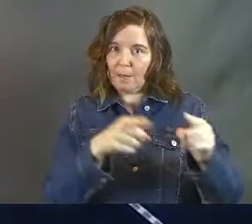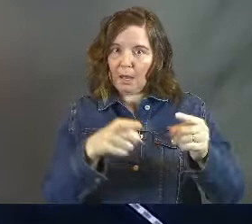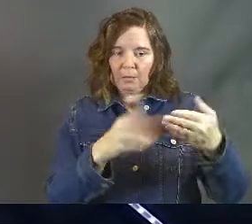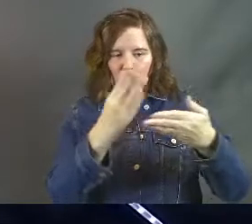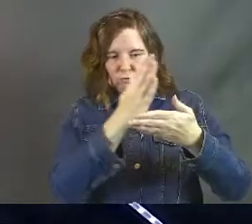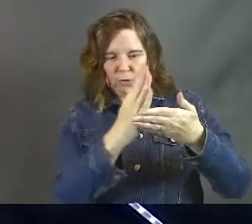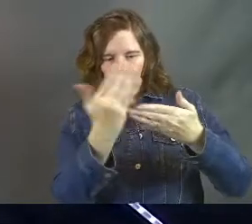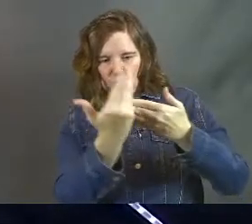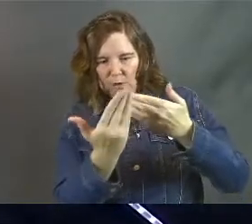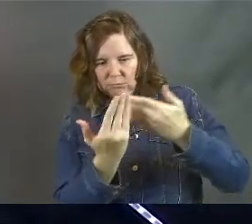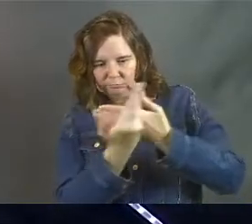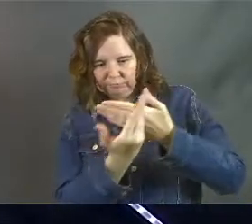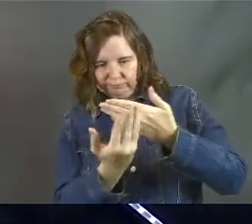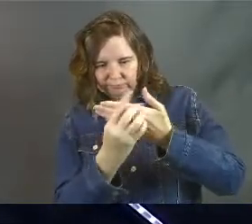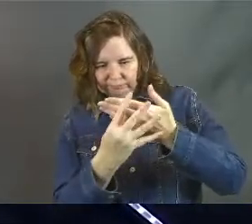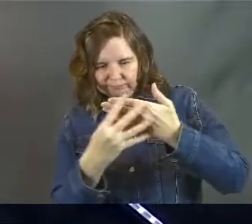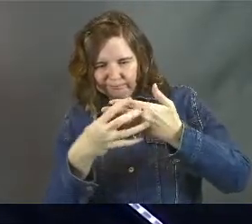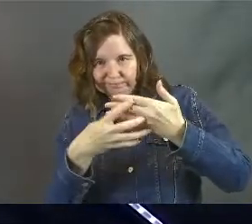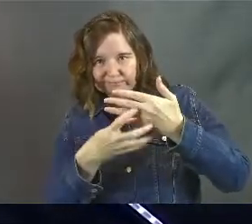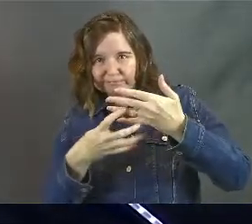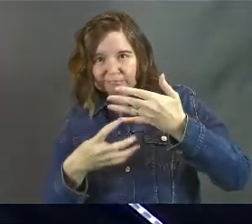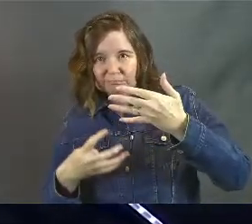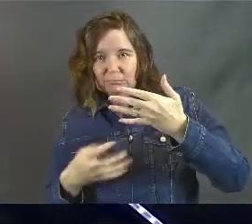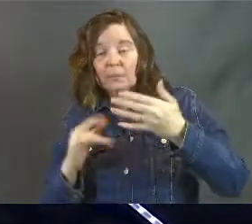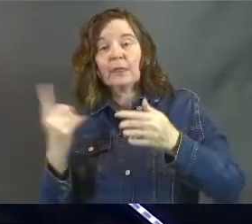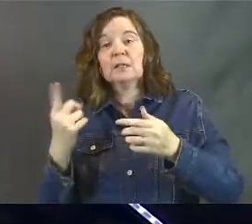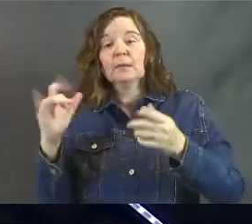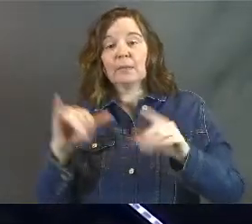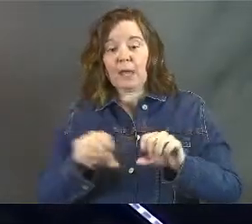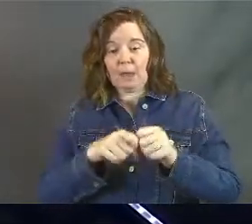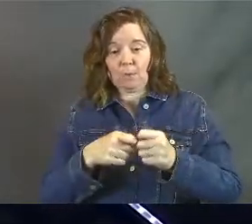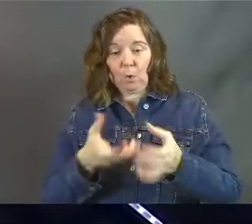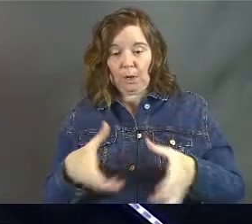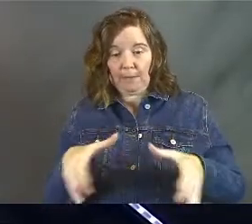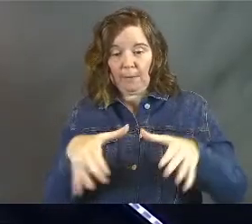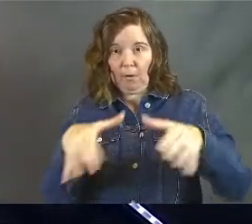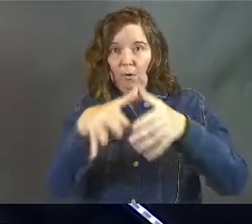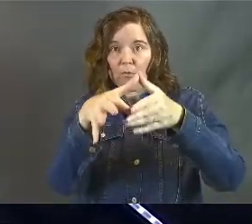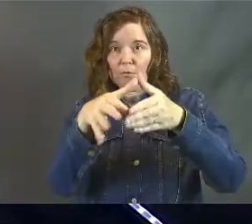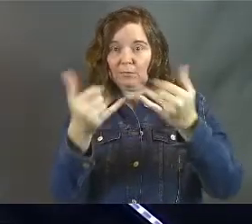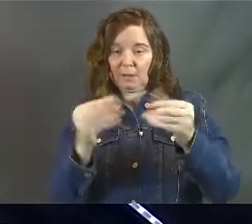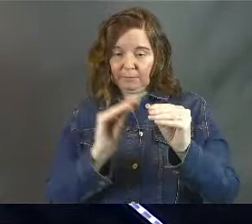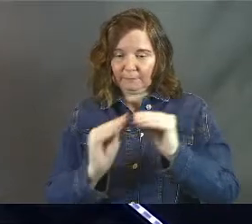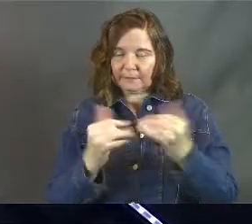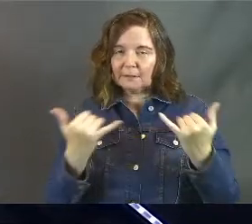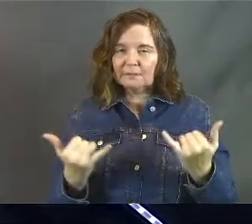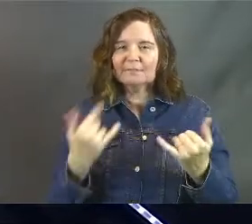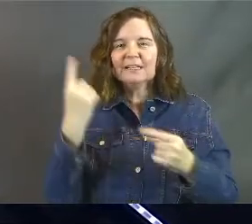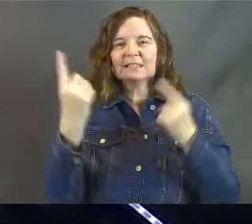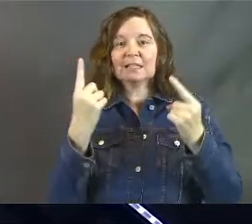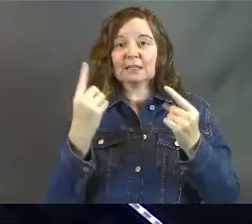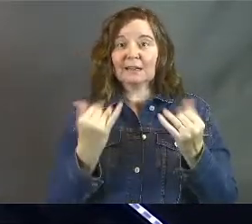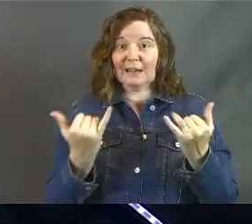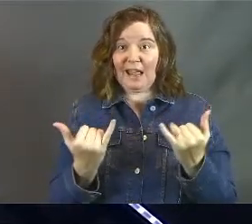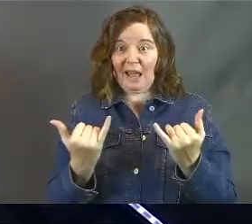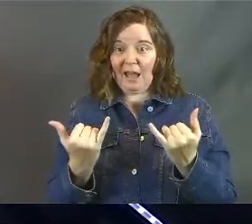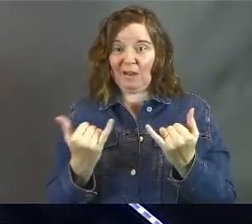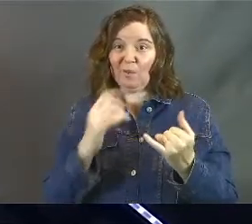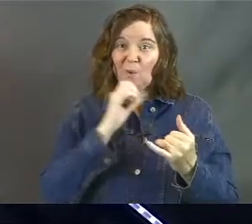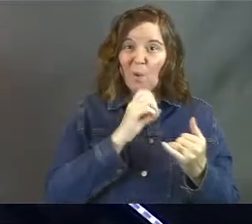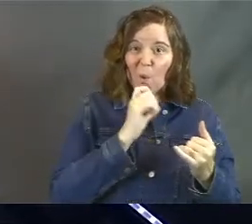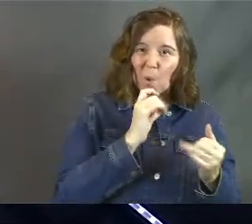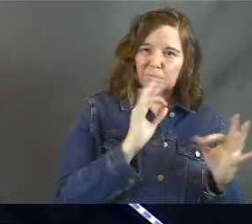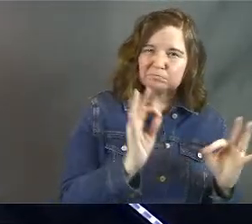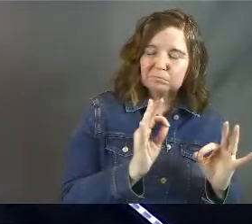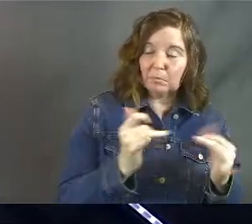are. And it's such an art form that sometimes that broken pottery that's been repaired is considered more valuable than the